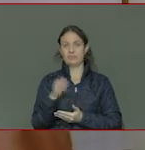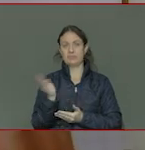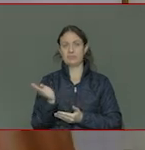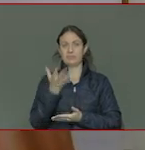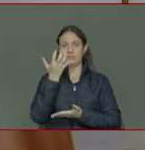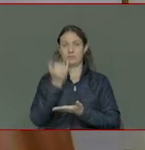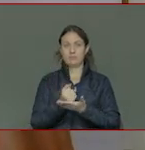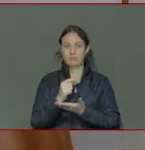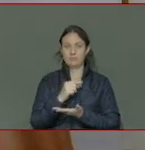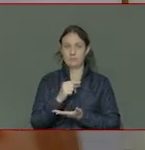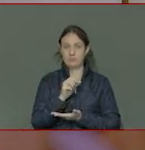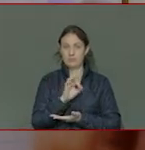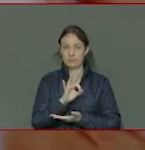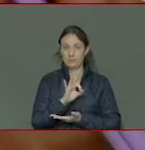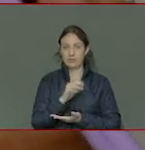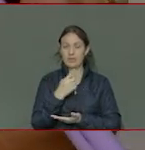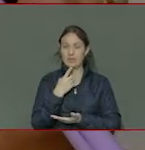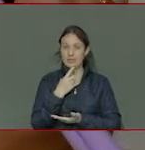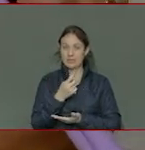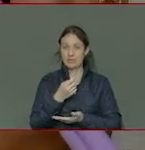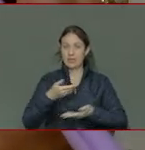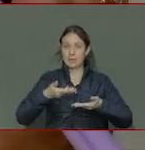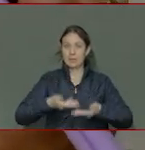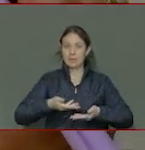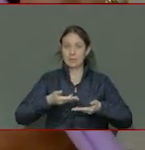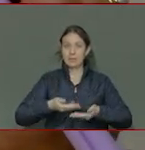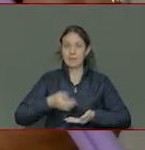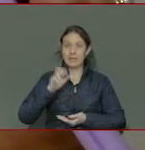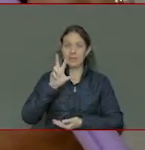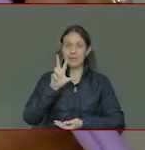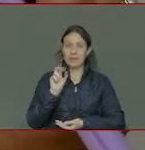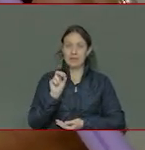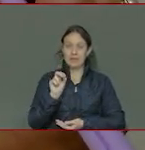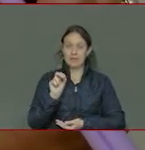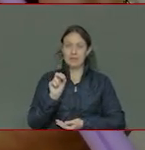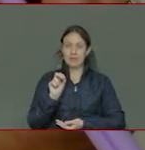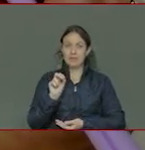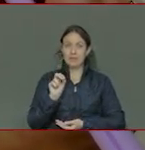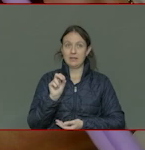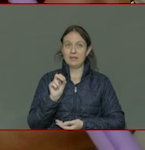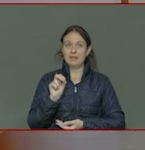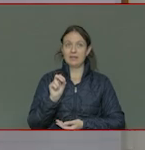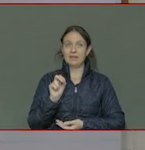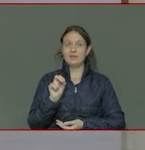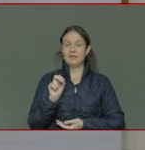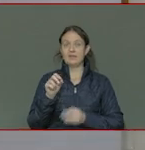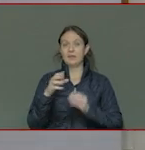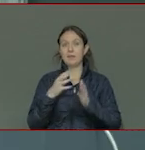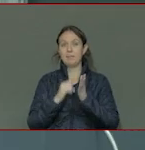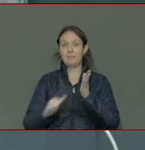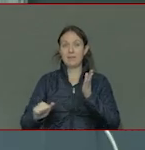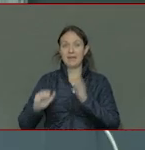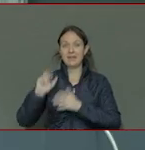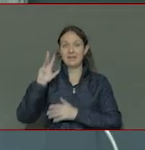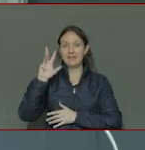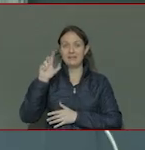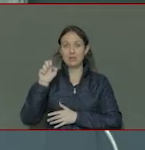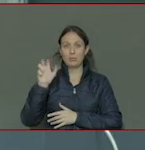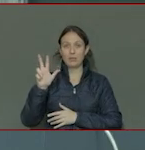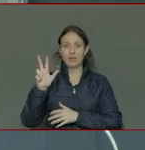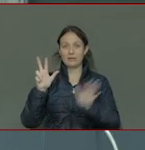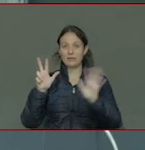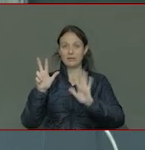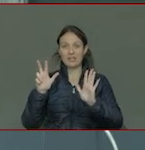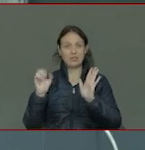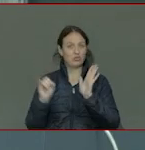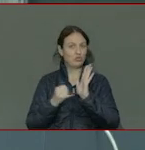Gravitational force, they say a mass of 80. So 80, not minus 9,8, just